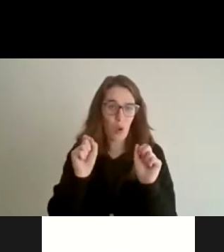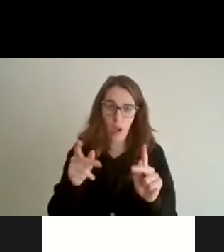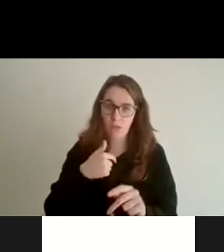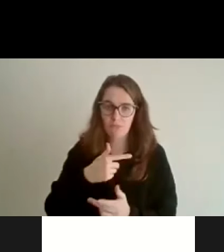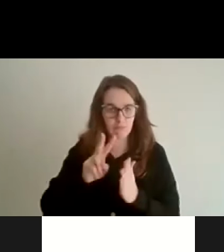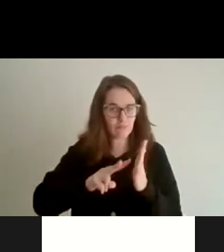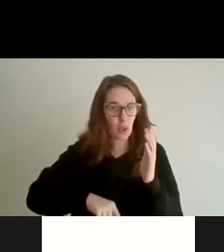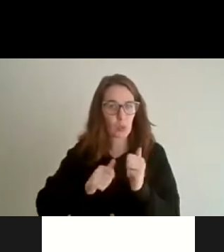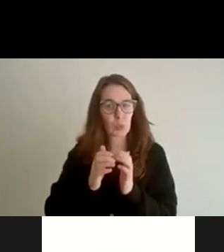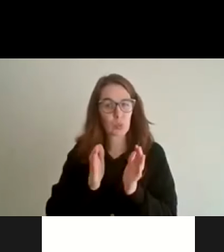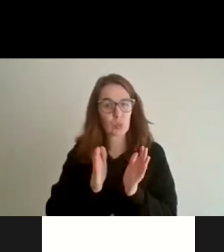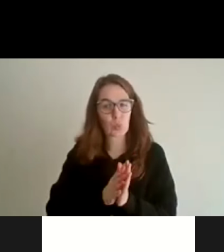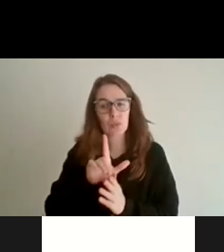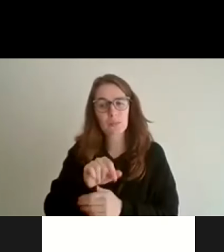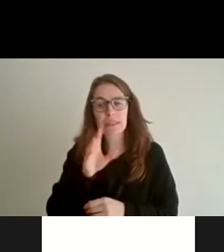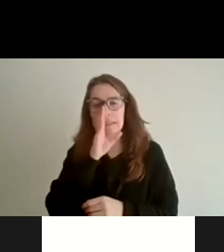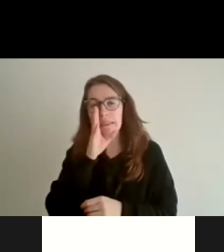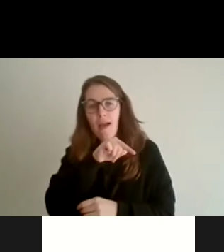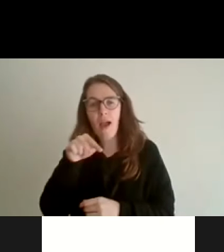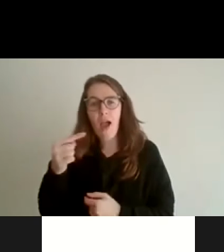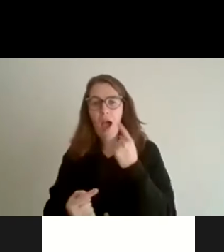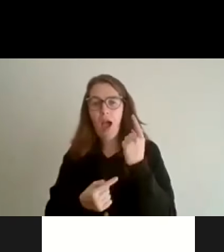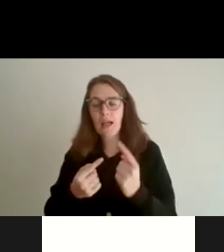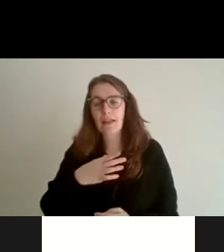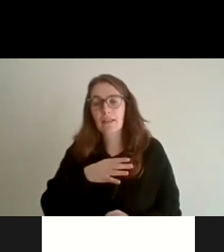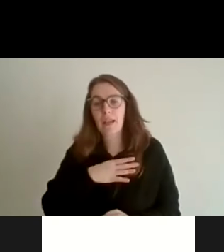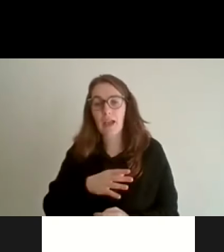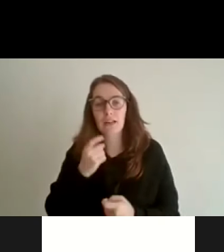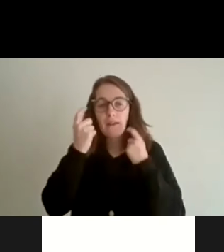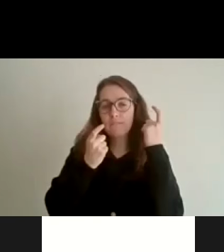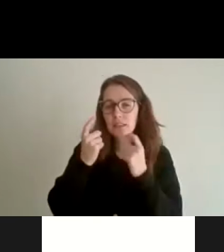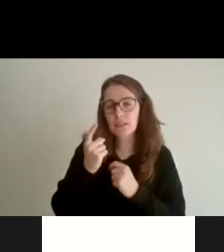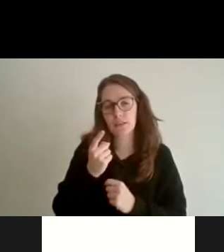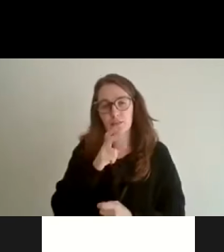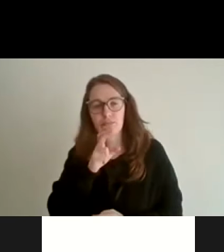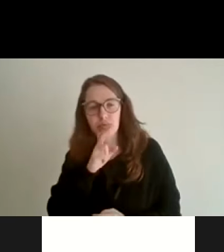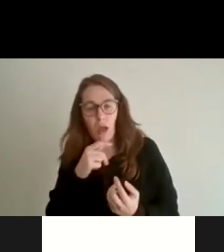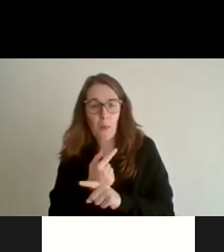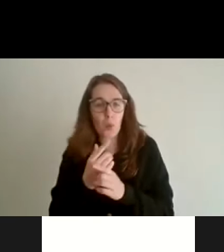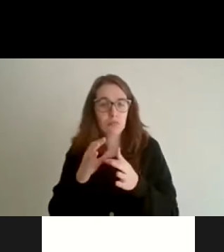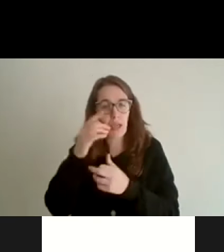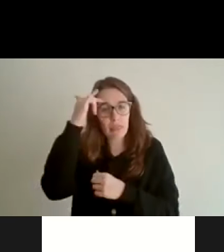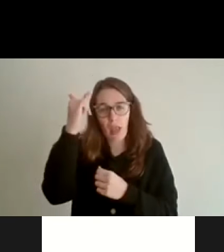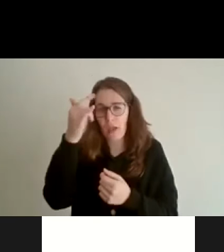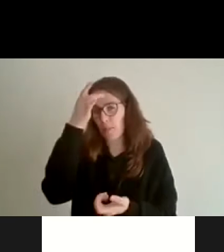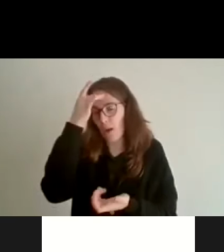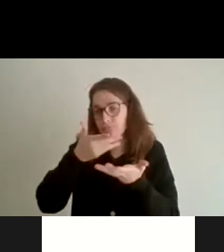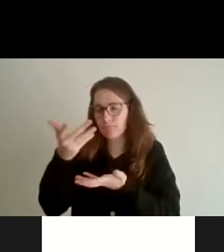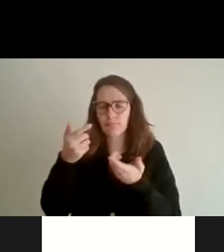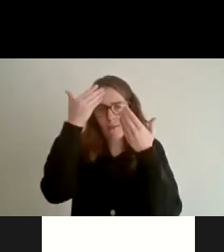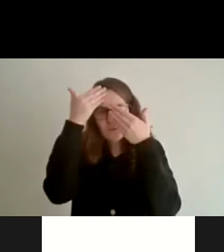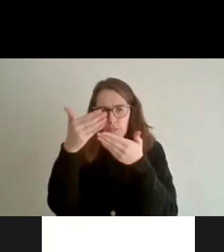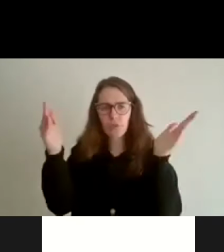them. And any of the panelists want to reflect on these ideas or opinions, feel free to just jump